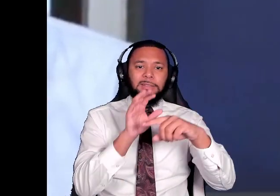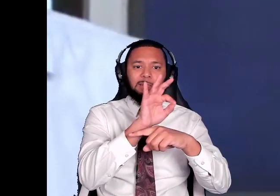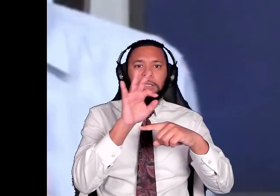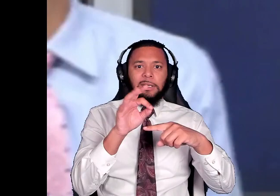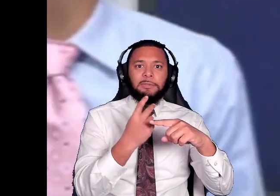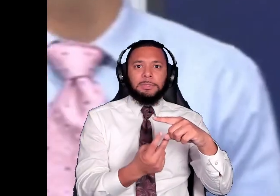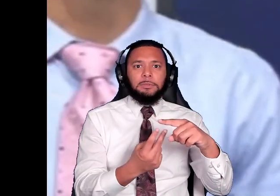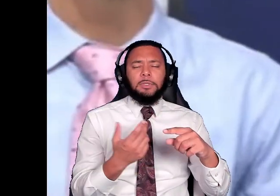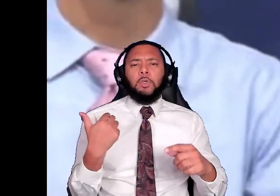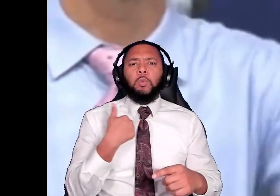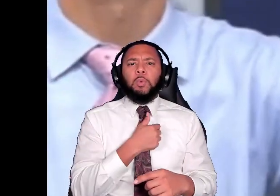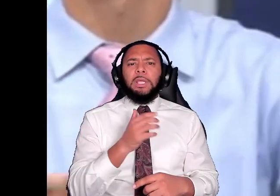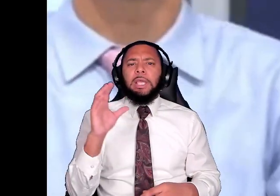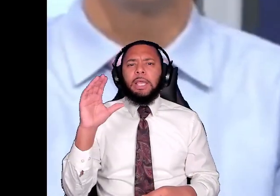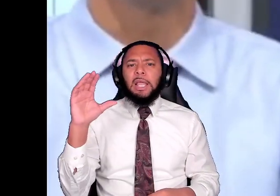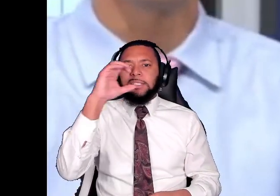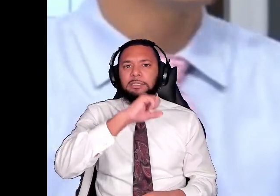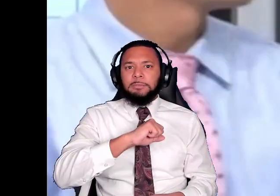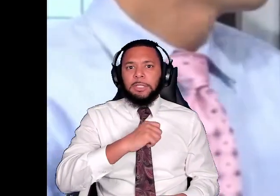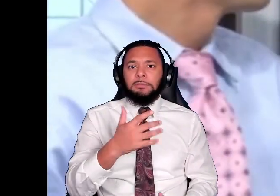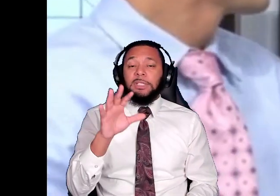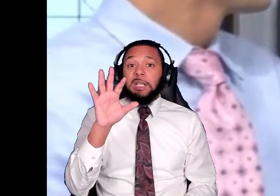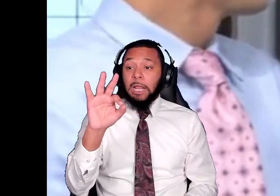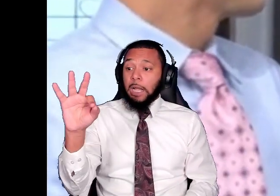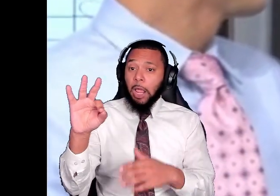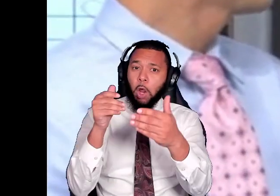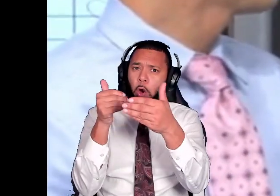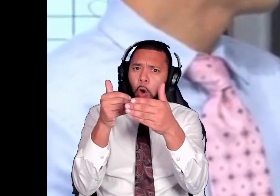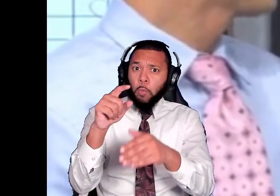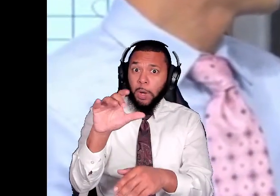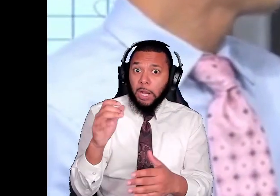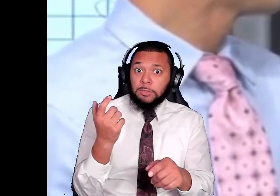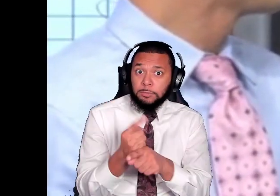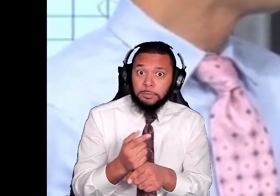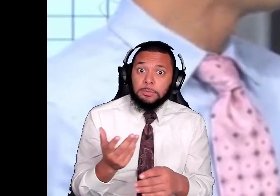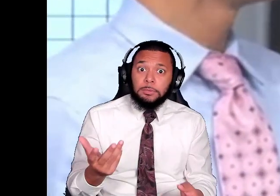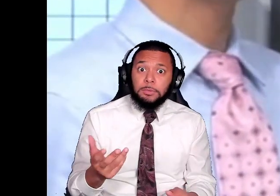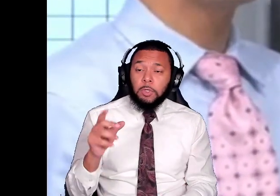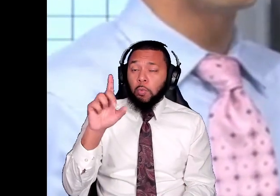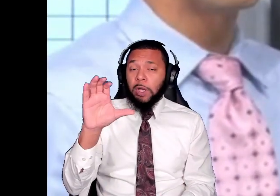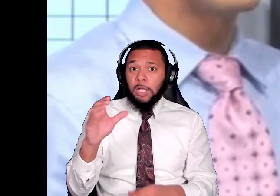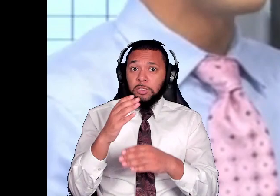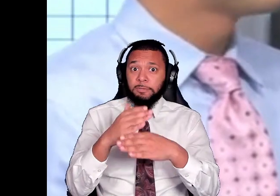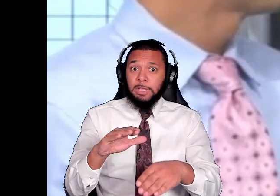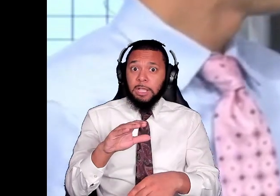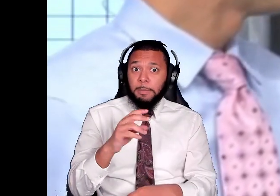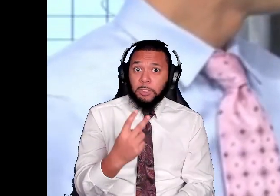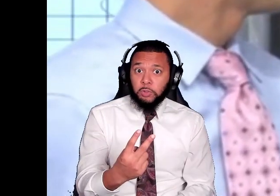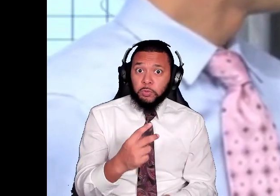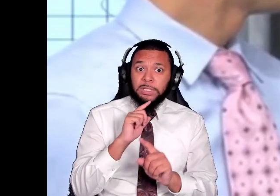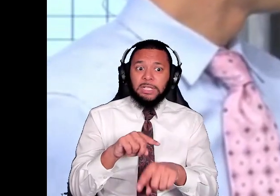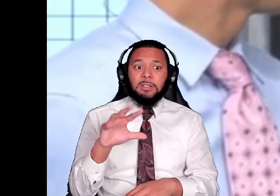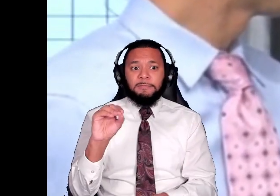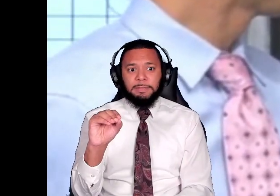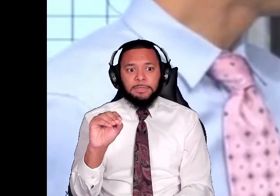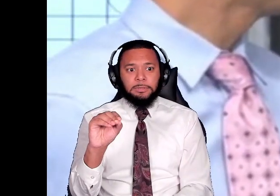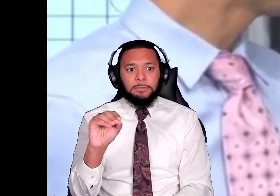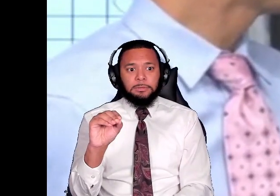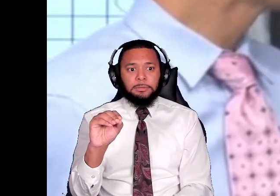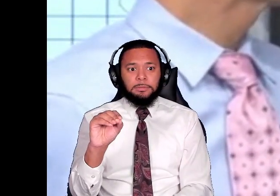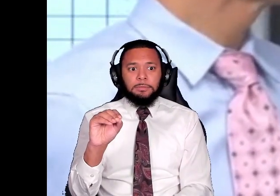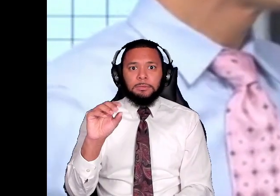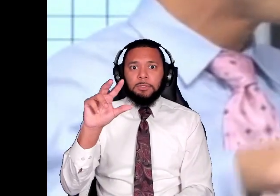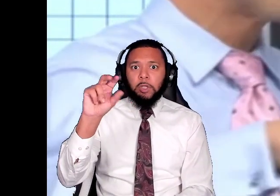Let's estimate. 99 is almost 100. 100 divided by 2 is 50.